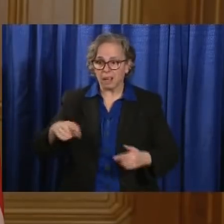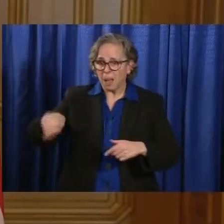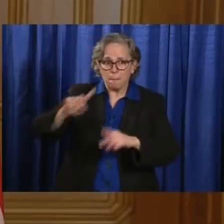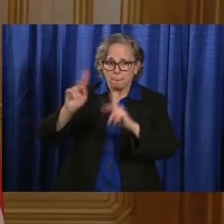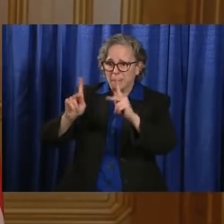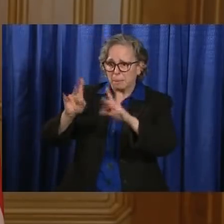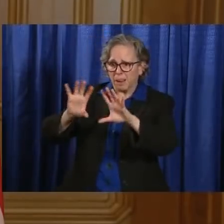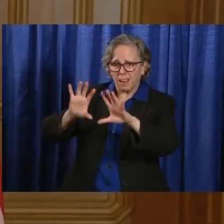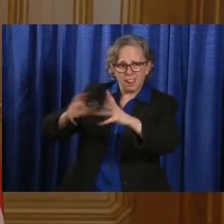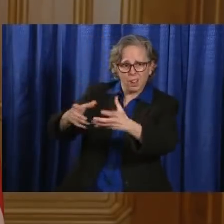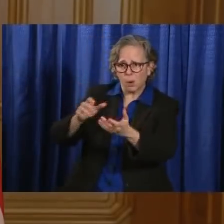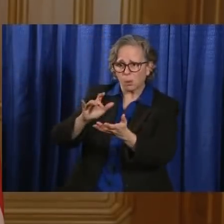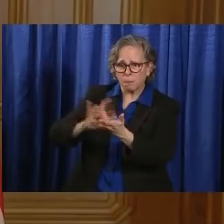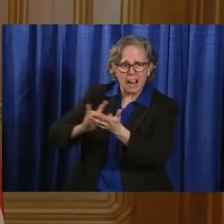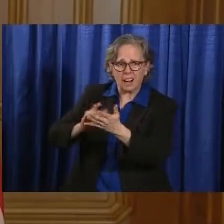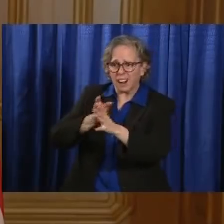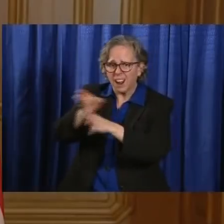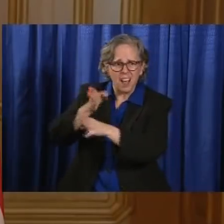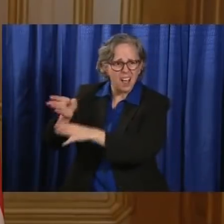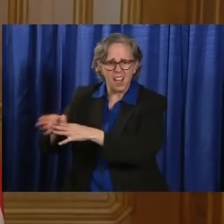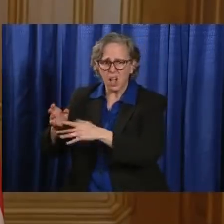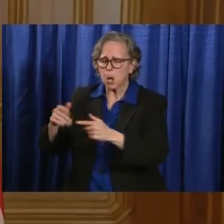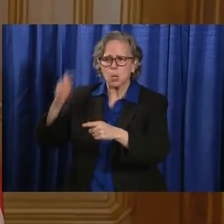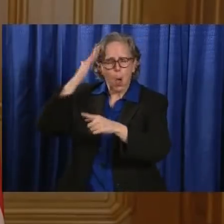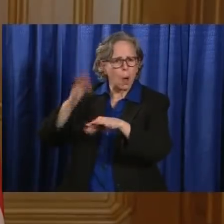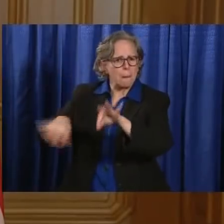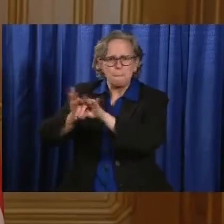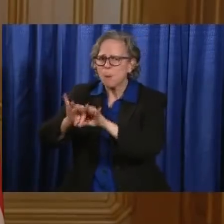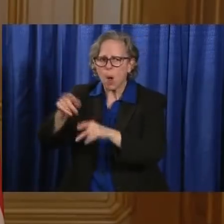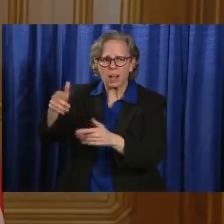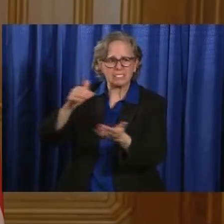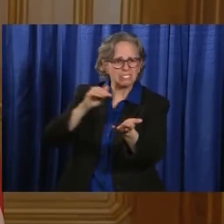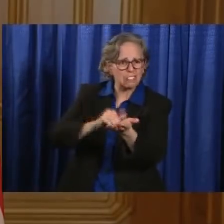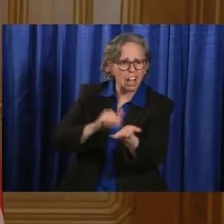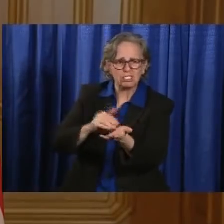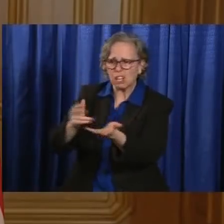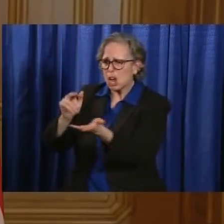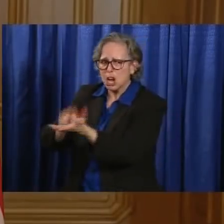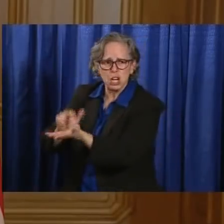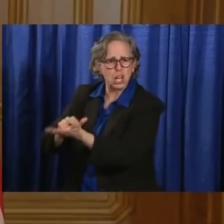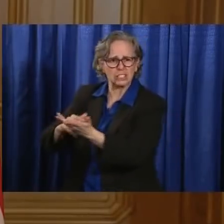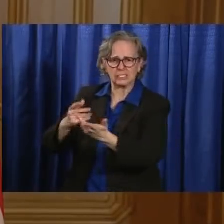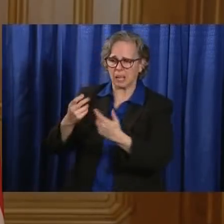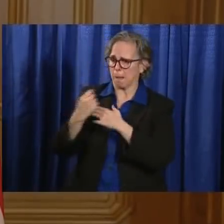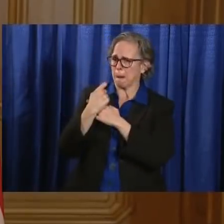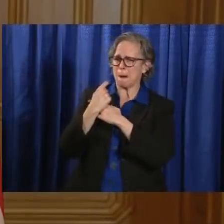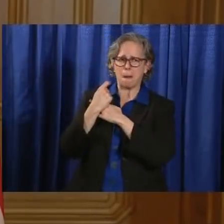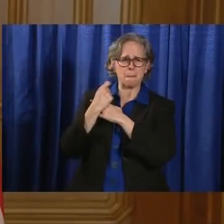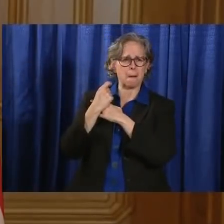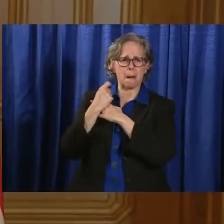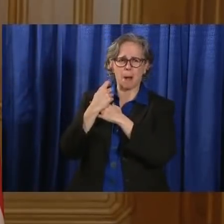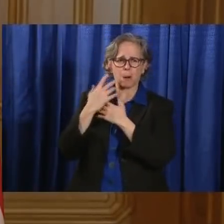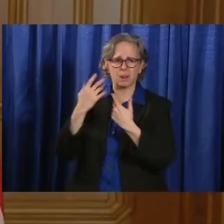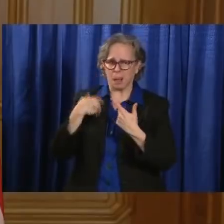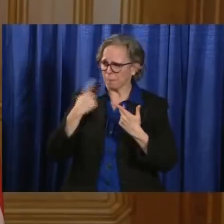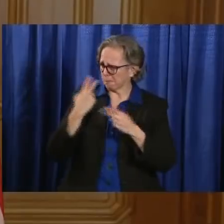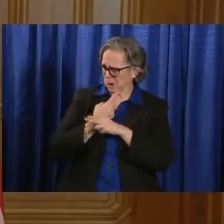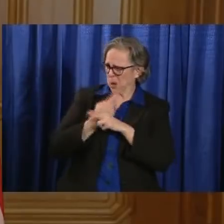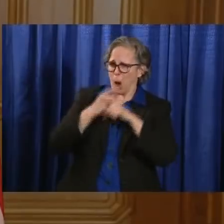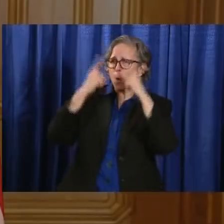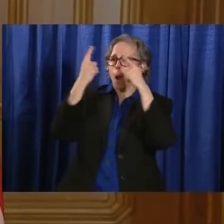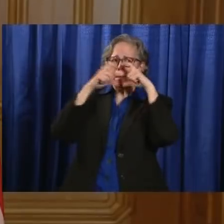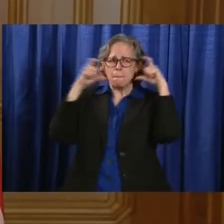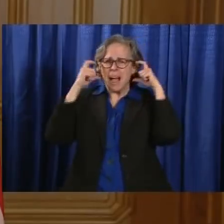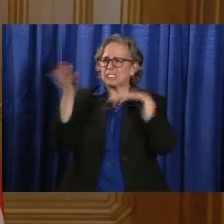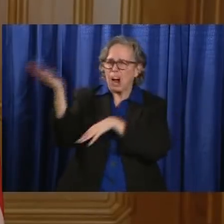this is. You know, we get messages from doctors and nurses who are wearing the same mask all day, and that's not the normal